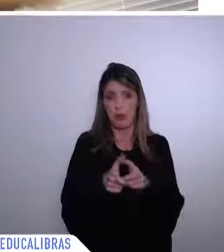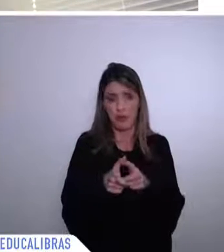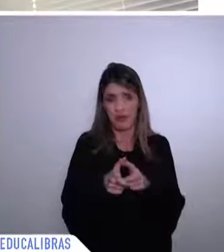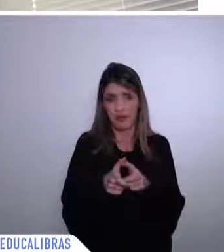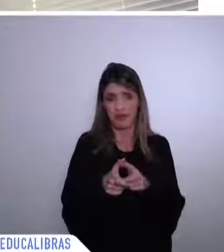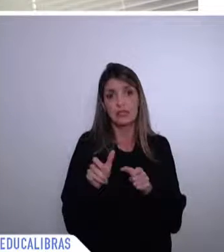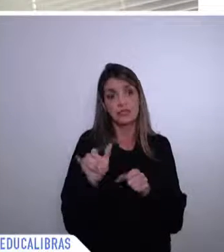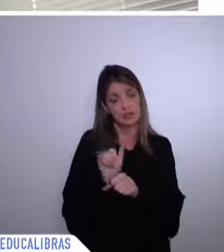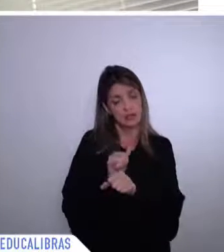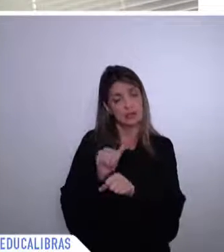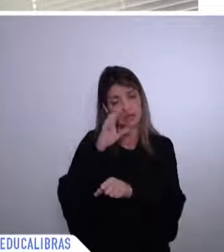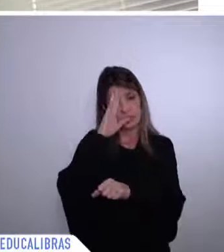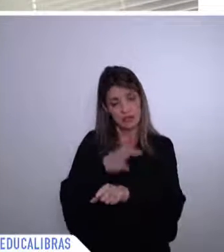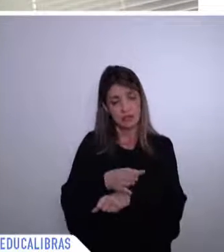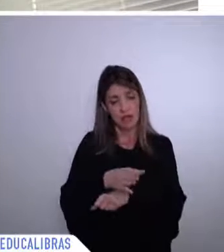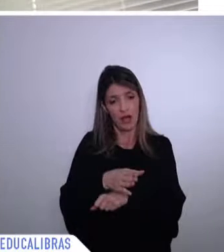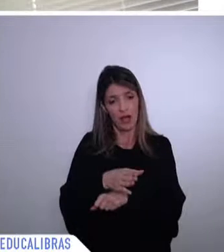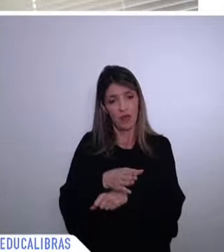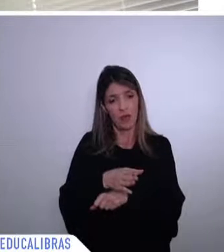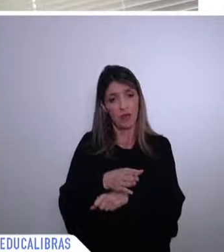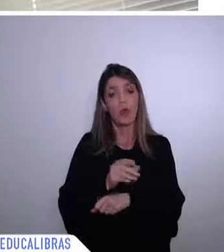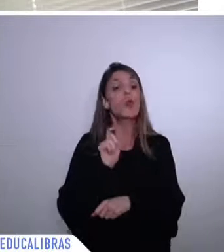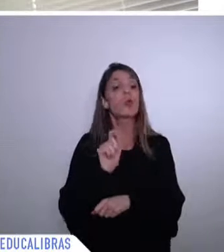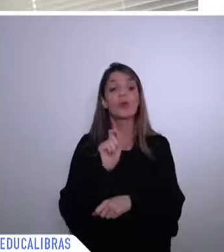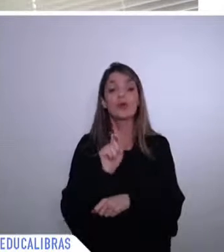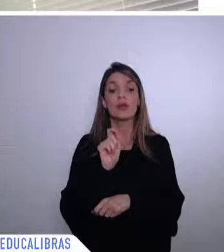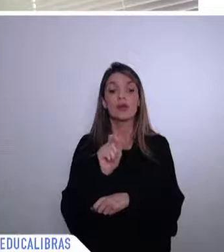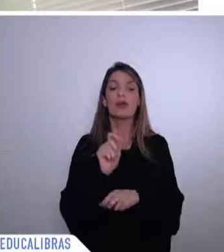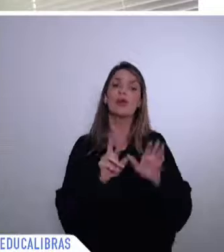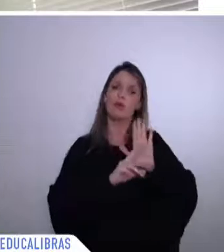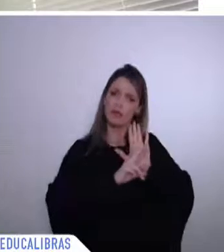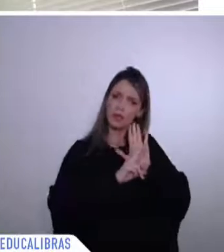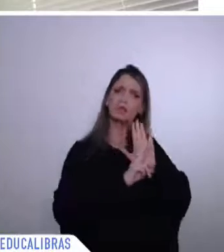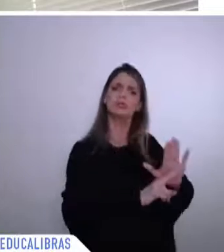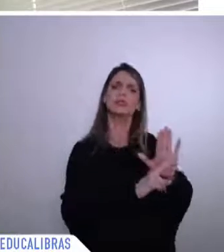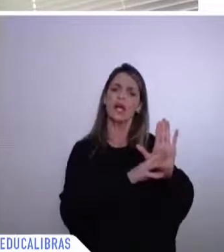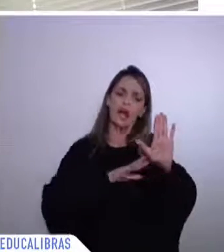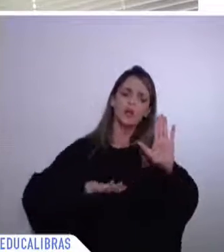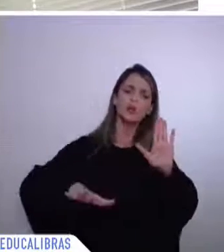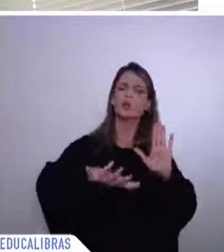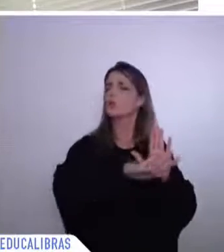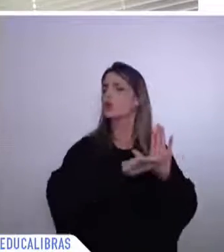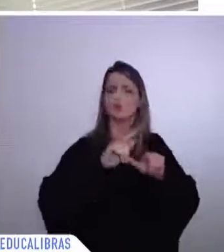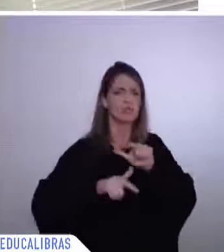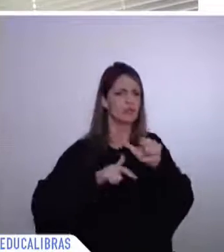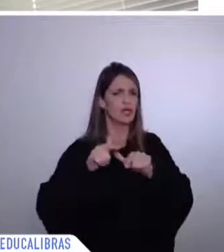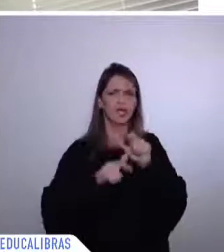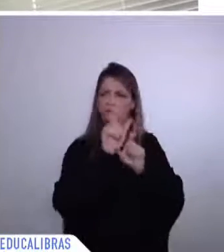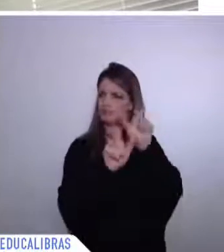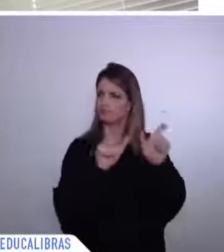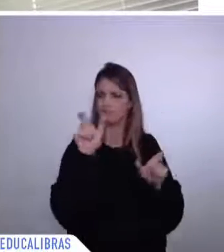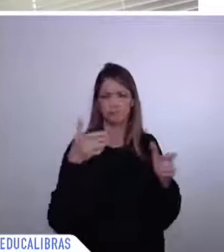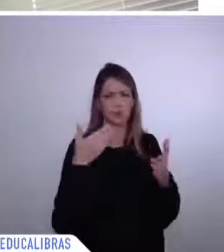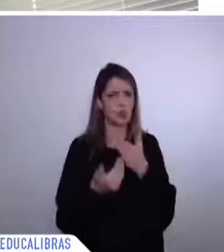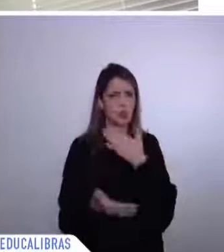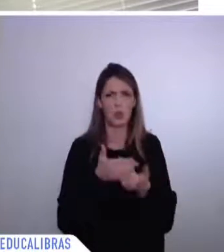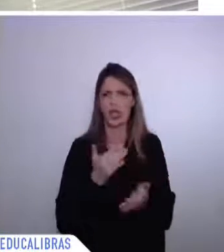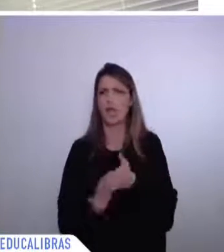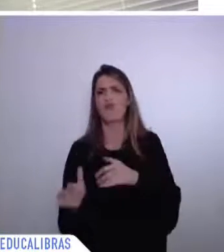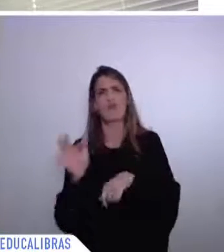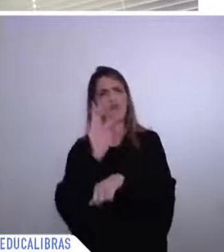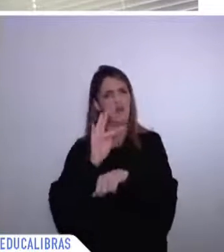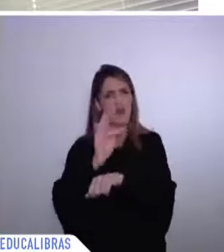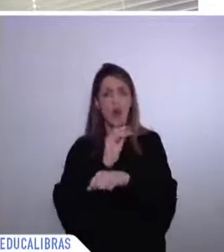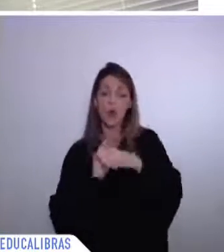to grow to shorter numbers. So our strategy nowadays is to move forward to represent the whole of